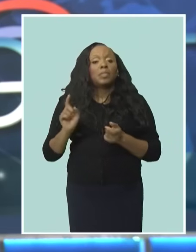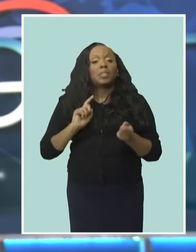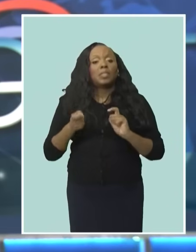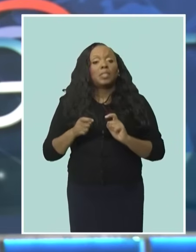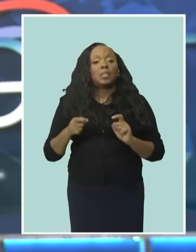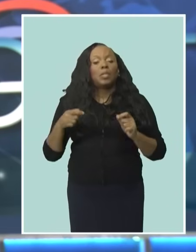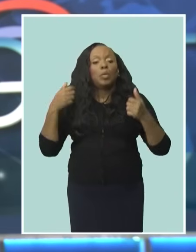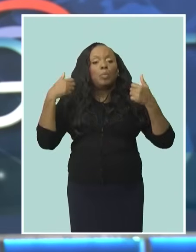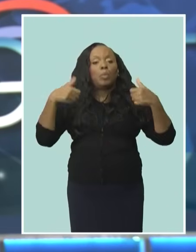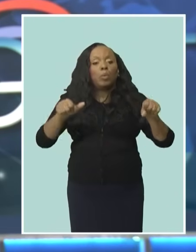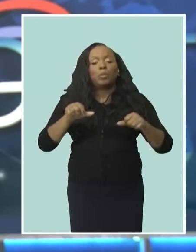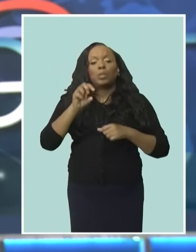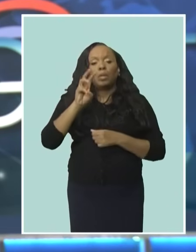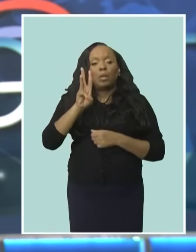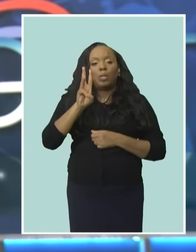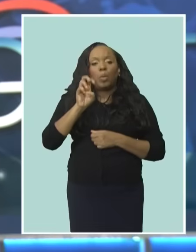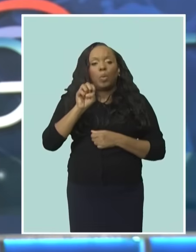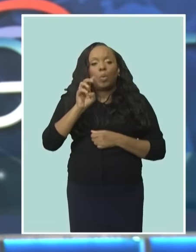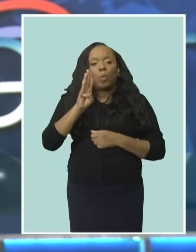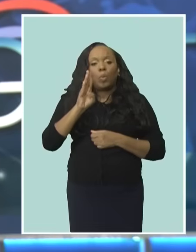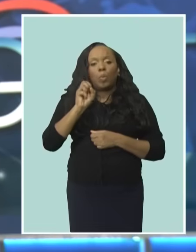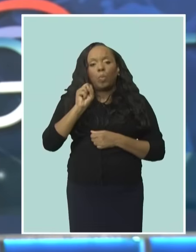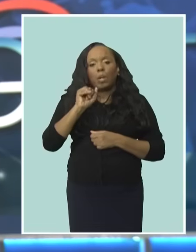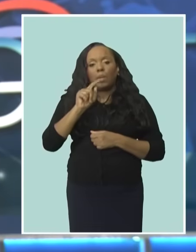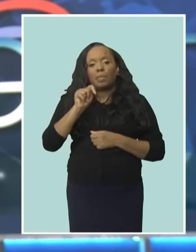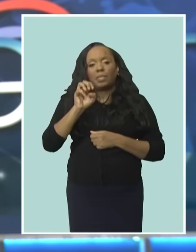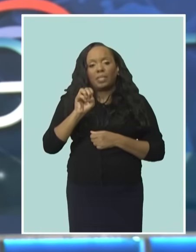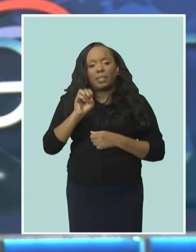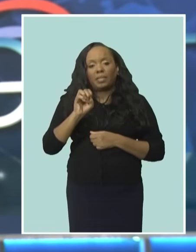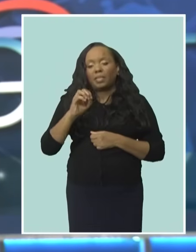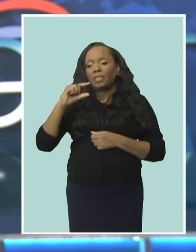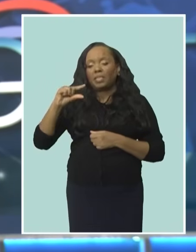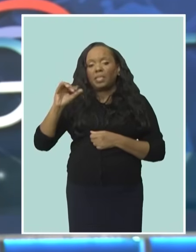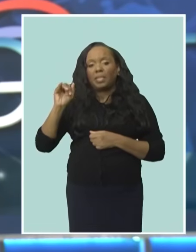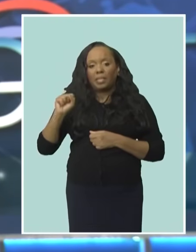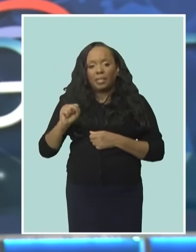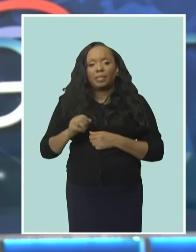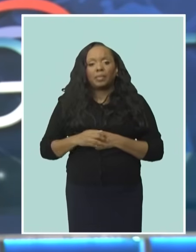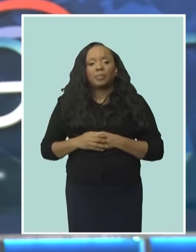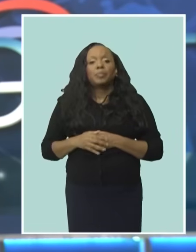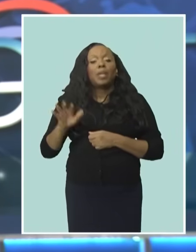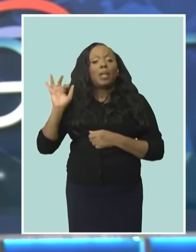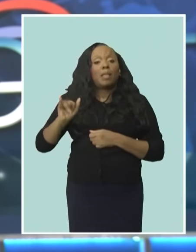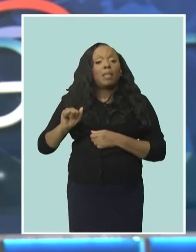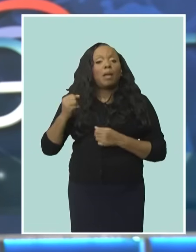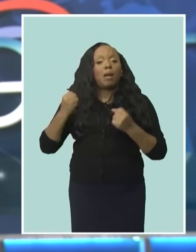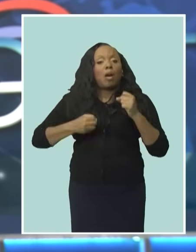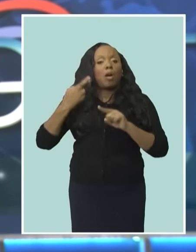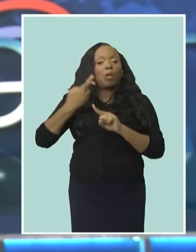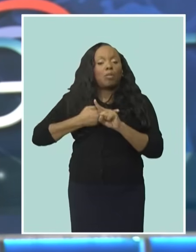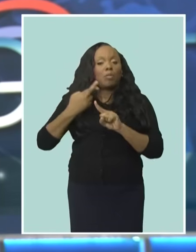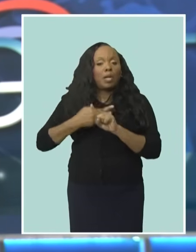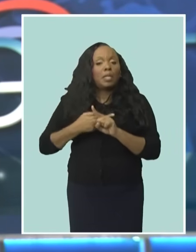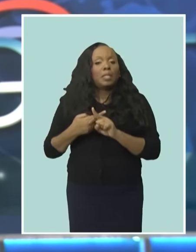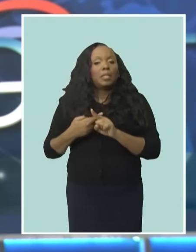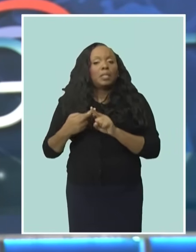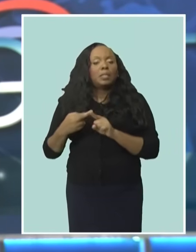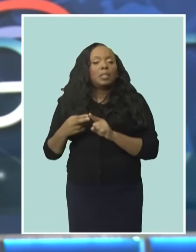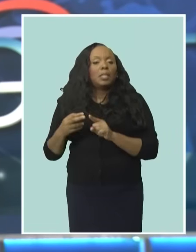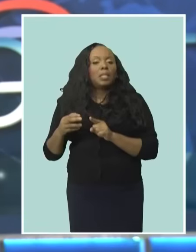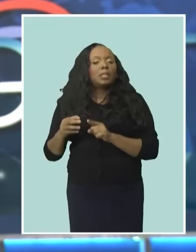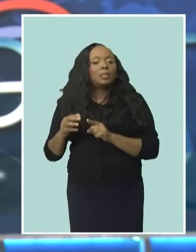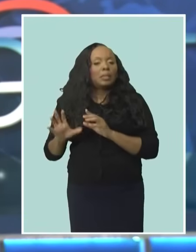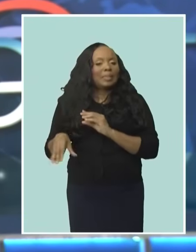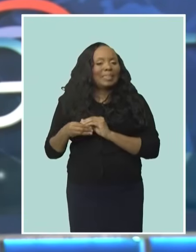on the website of the Government Information Service. The car rental levy was announced as part of the 2025 budgetary proposals by